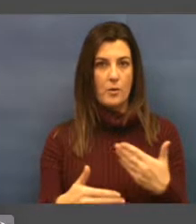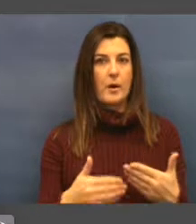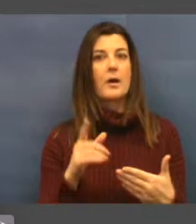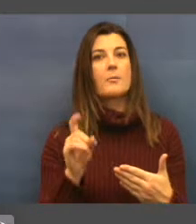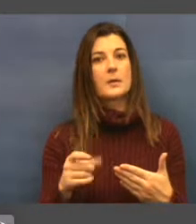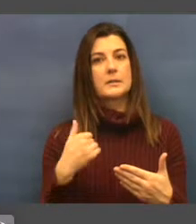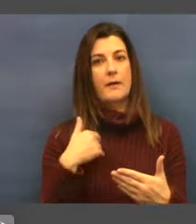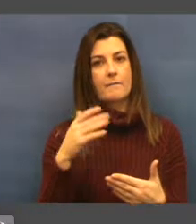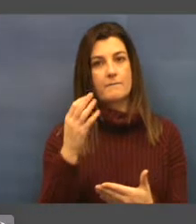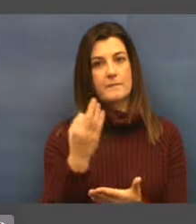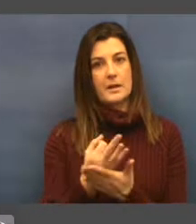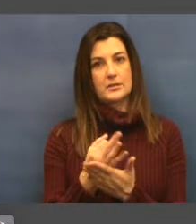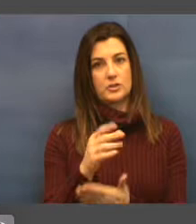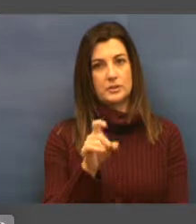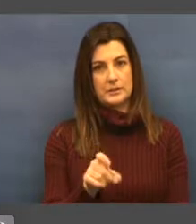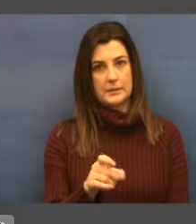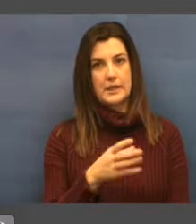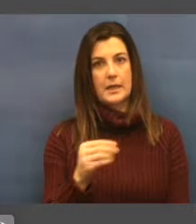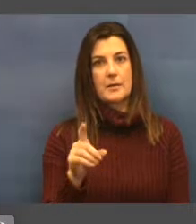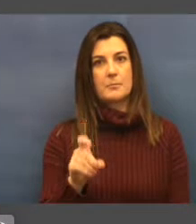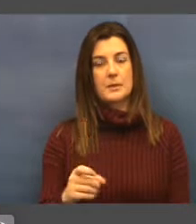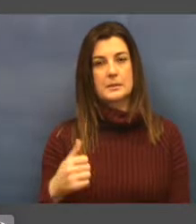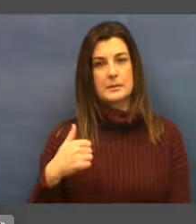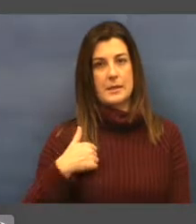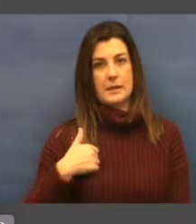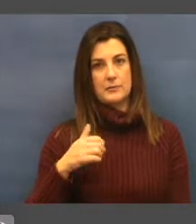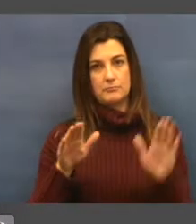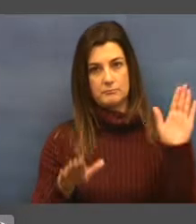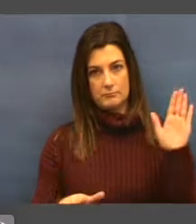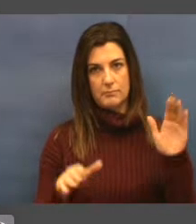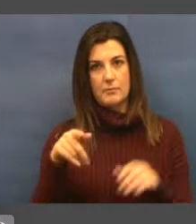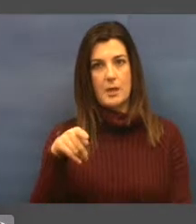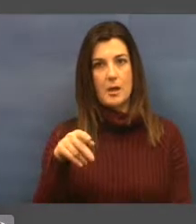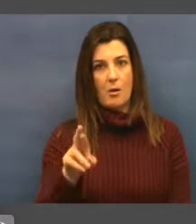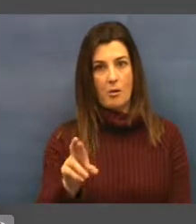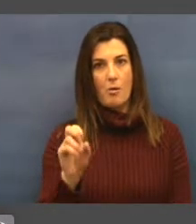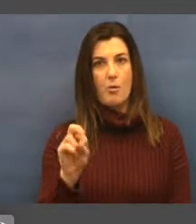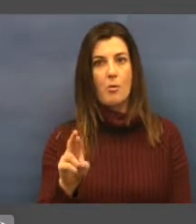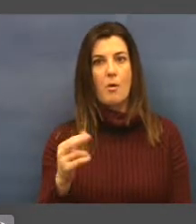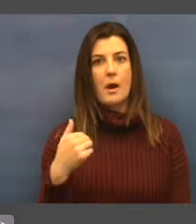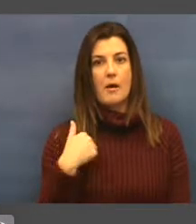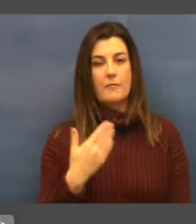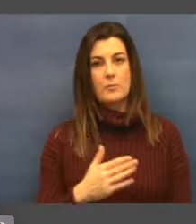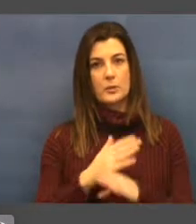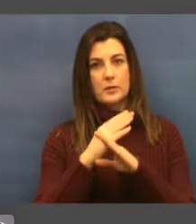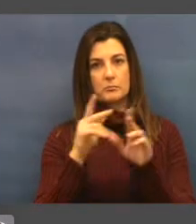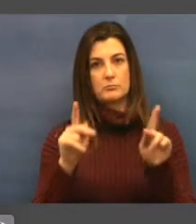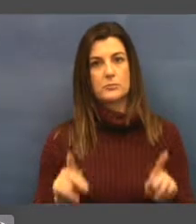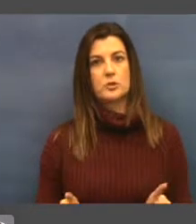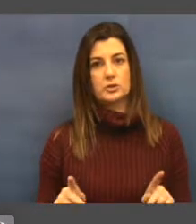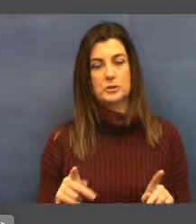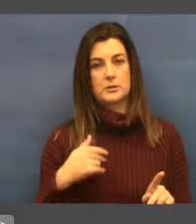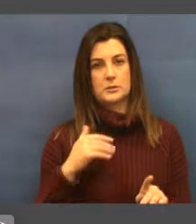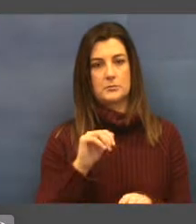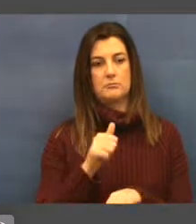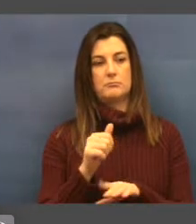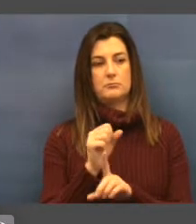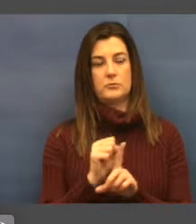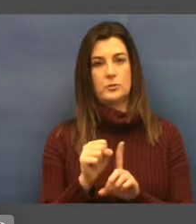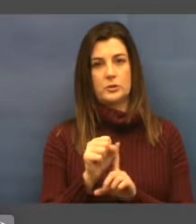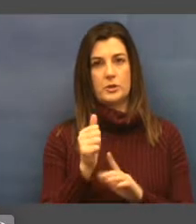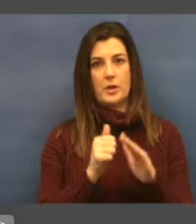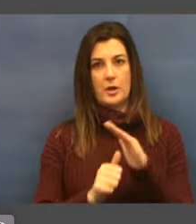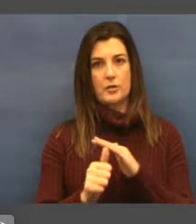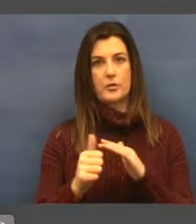financial need, and you must be a Canadian citizen, permanent resident, or have protected person status under Canada's Immigration and